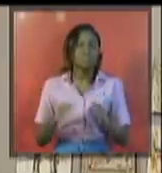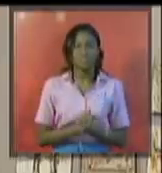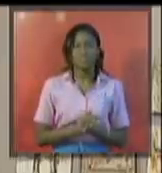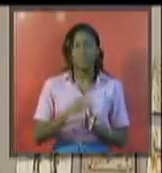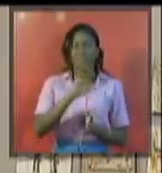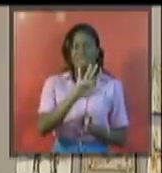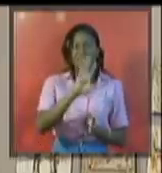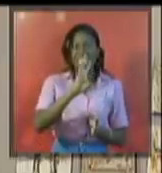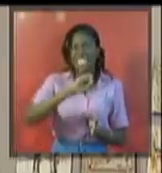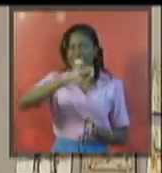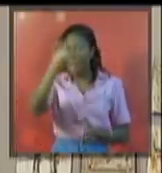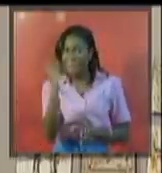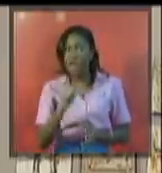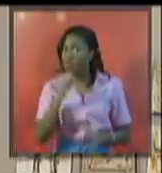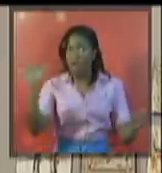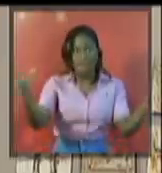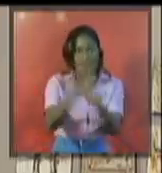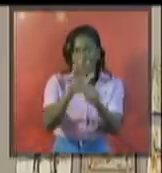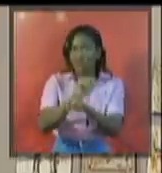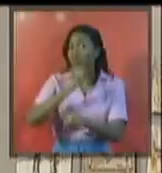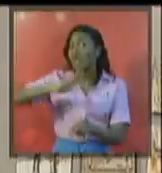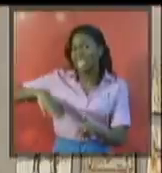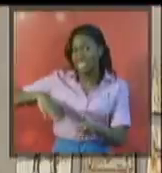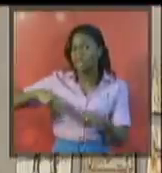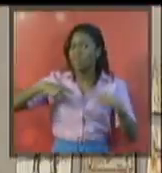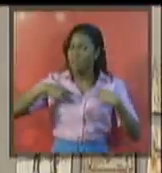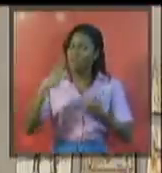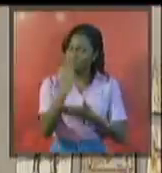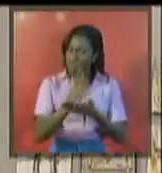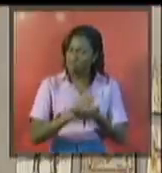56%. We have a total number of beds available to us of